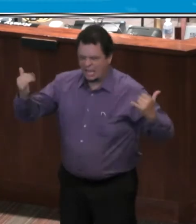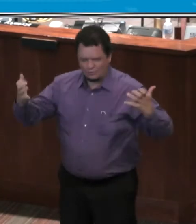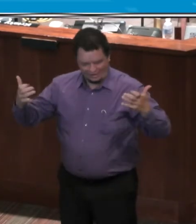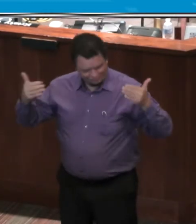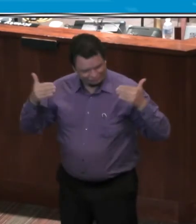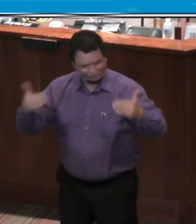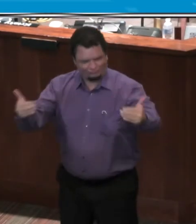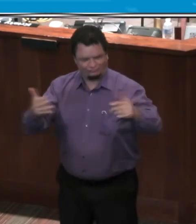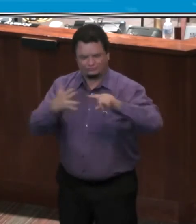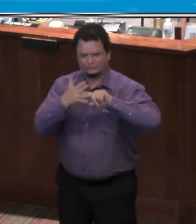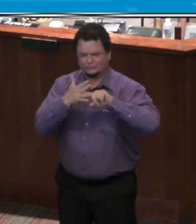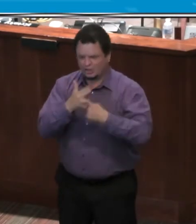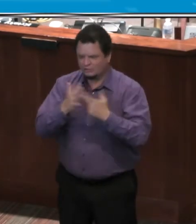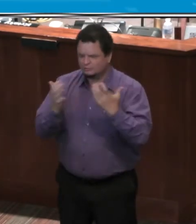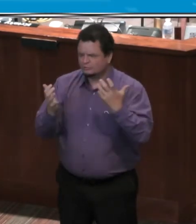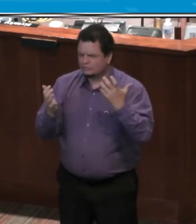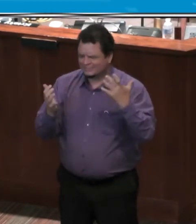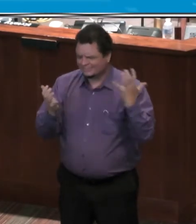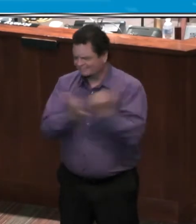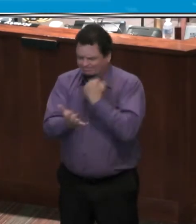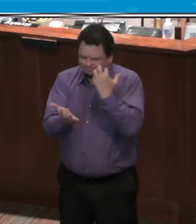on remotely, is that correct?